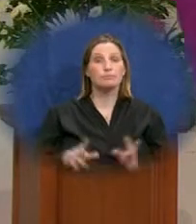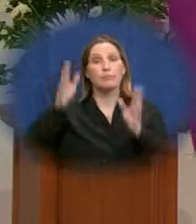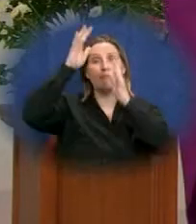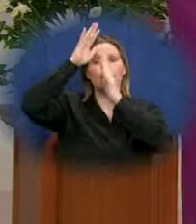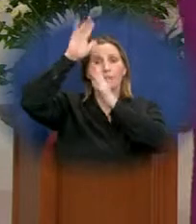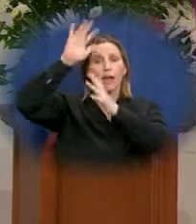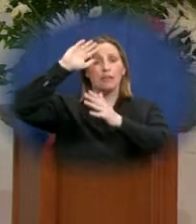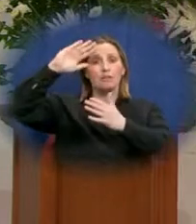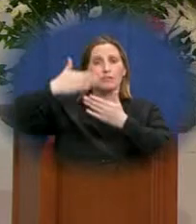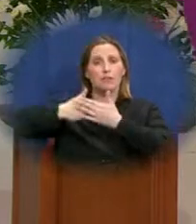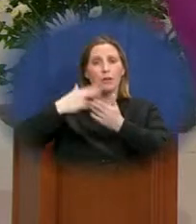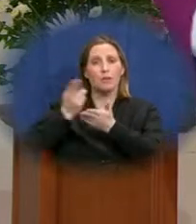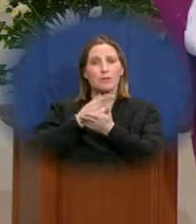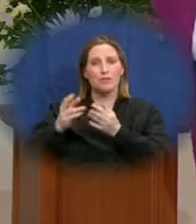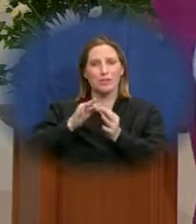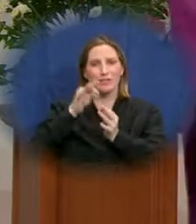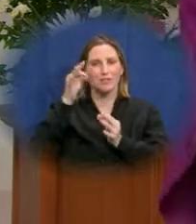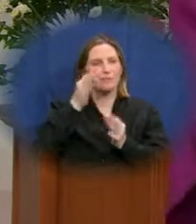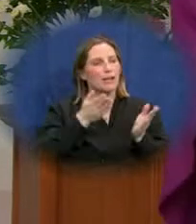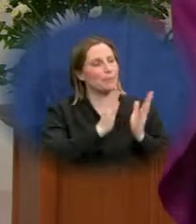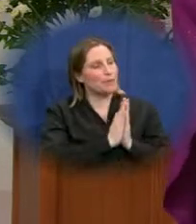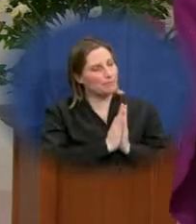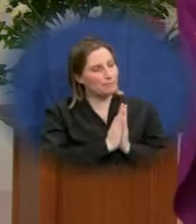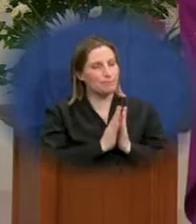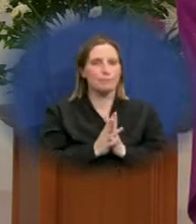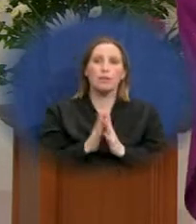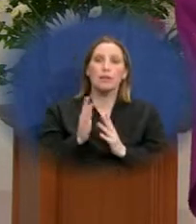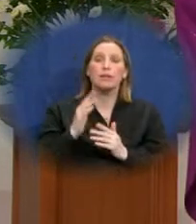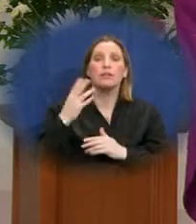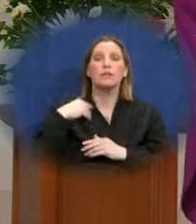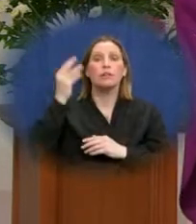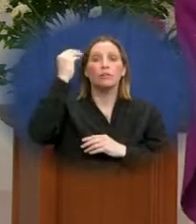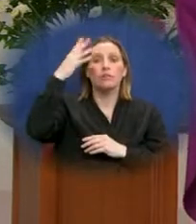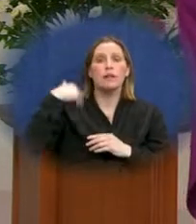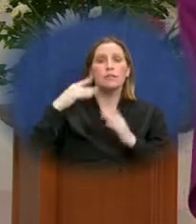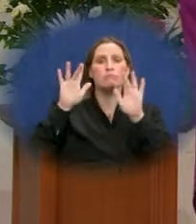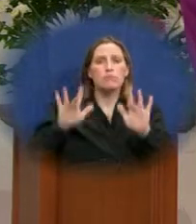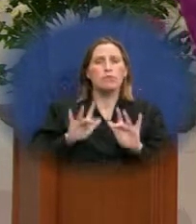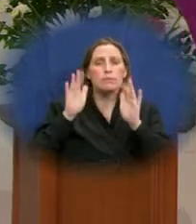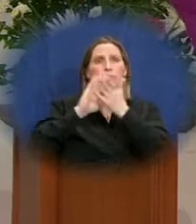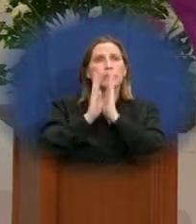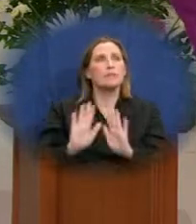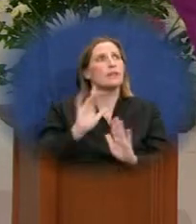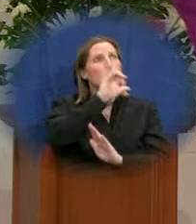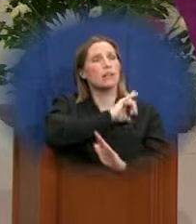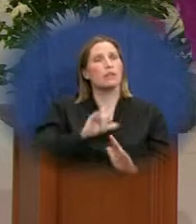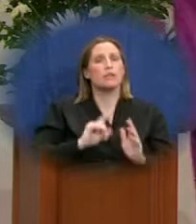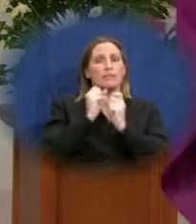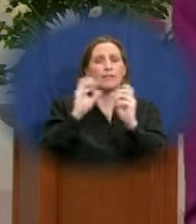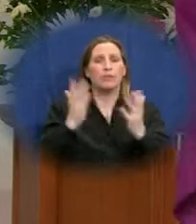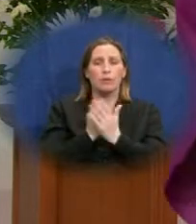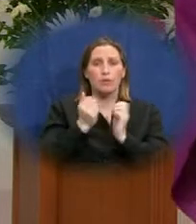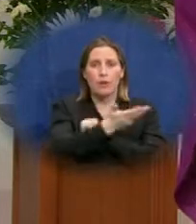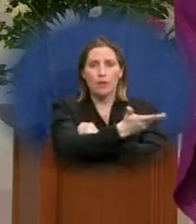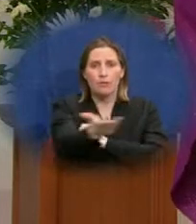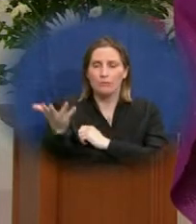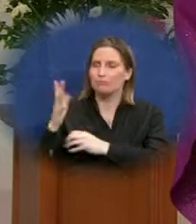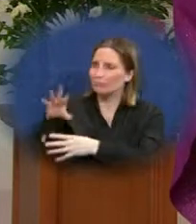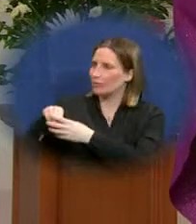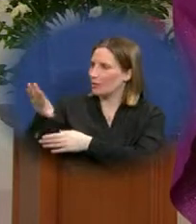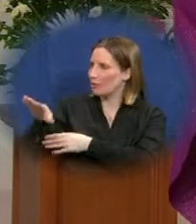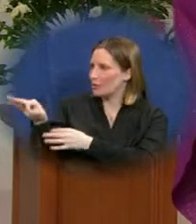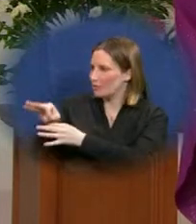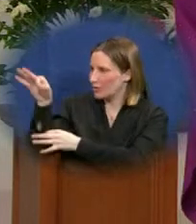In the name of the Father, and of the Son, and of the Holy Spirit. Amen. May the grace, mercy, and peace of our Lord and Savior be with all of you. And with your